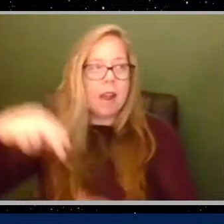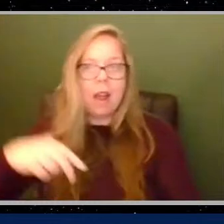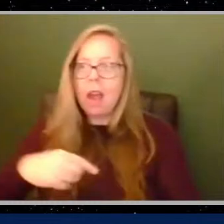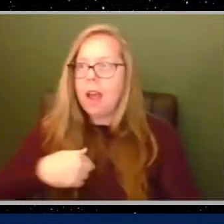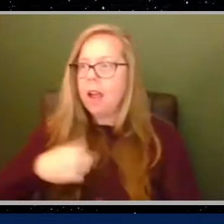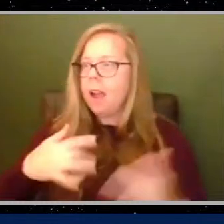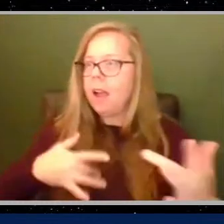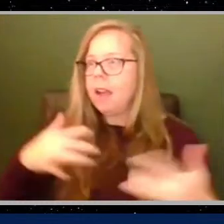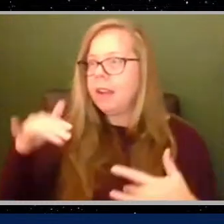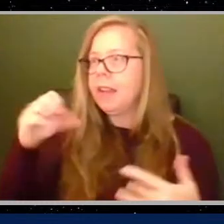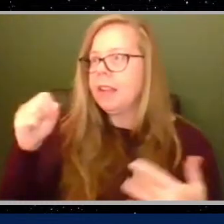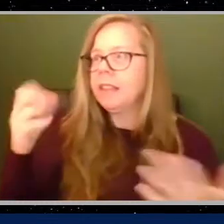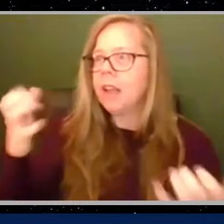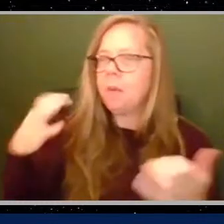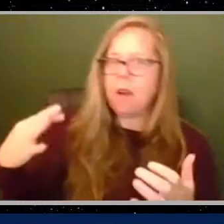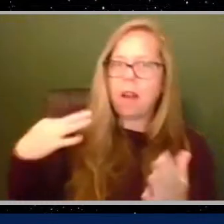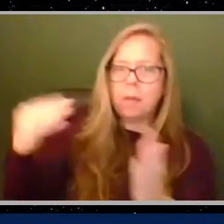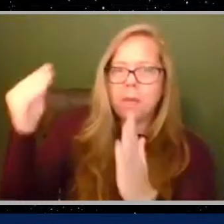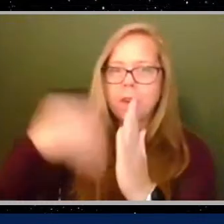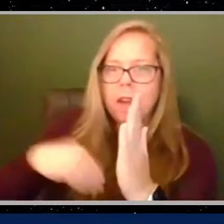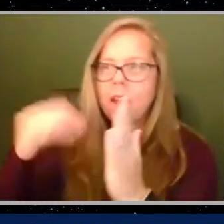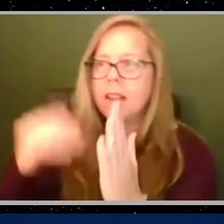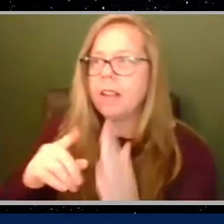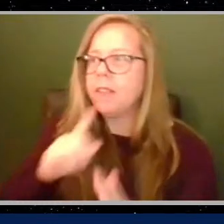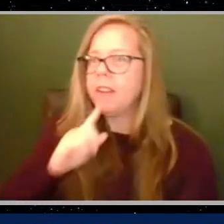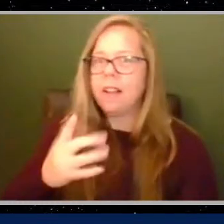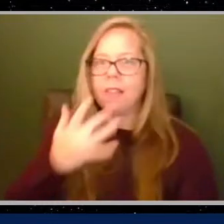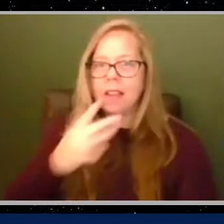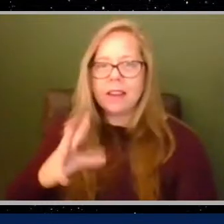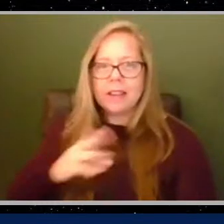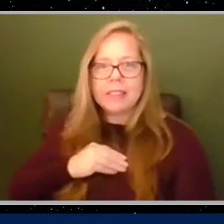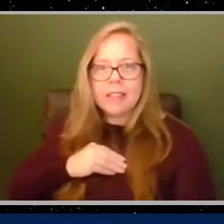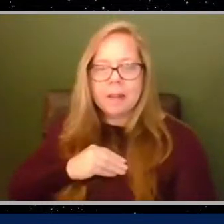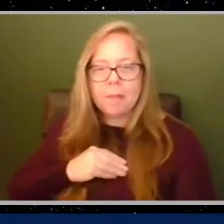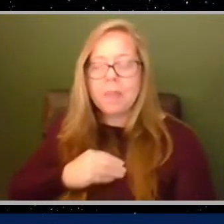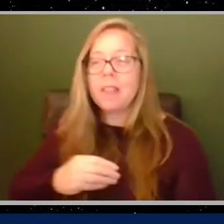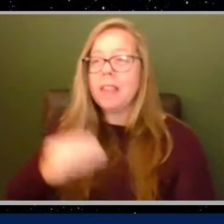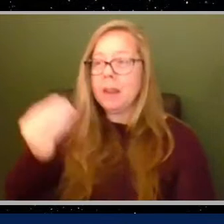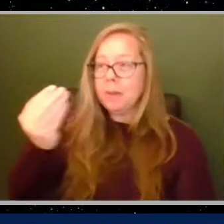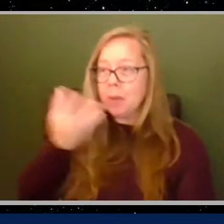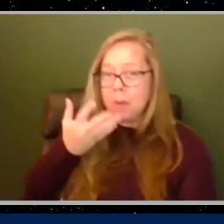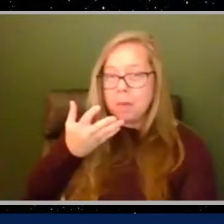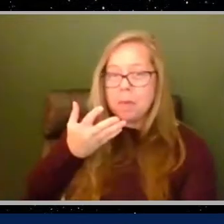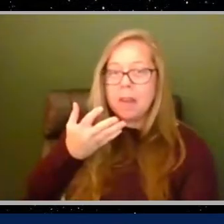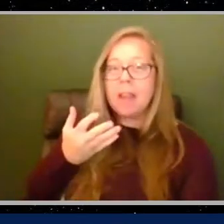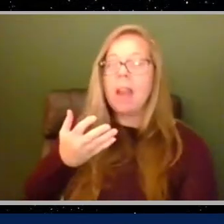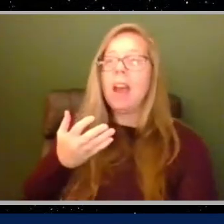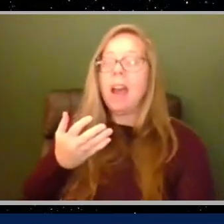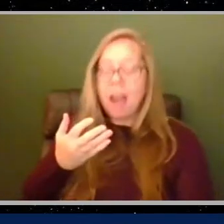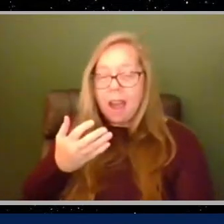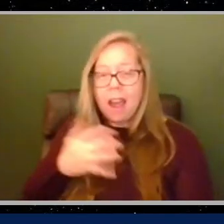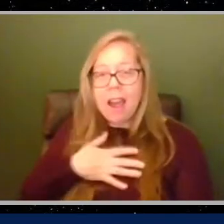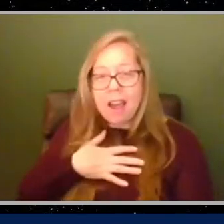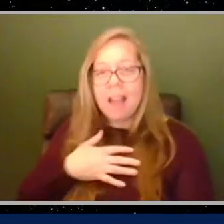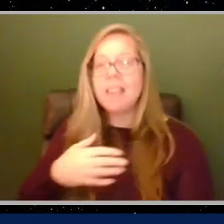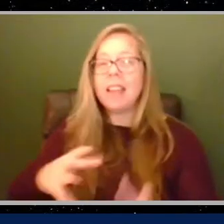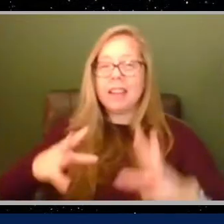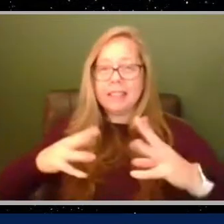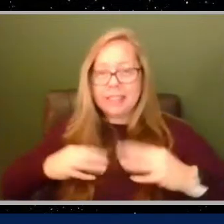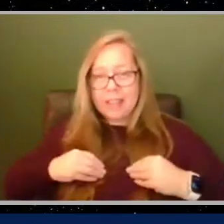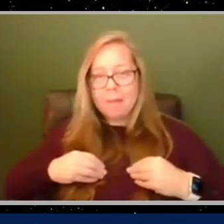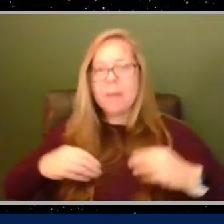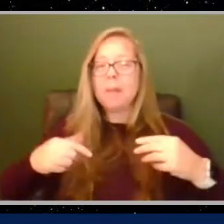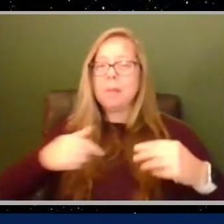and was very lucky to get accepted, and actually found out that I was going to be flying while at the press site for the Inspiration 4 launch last